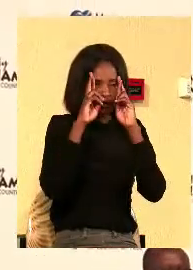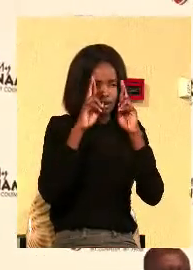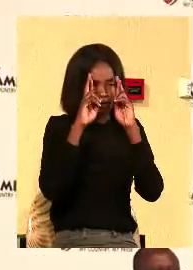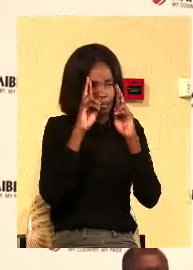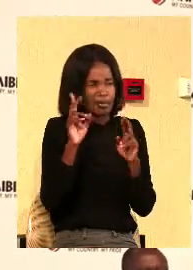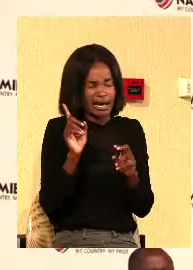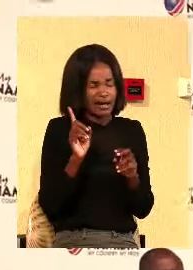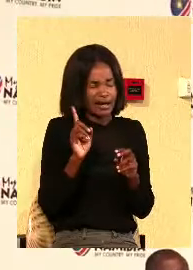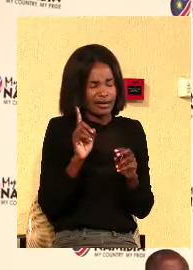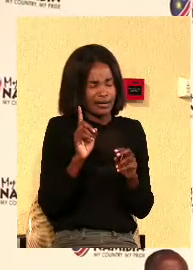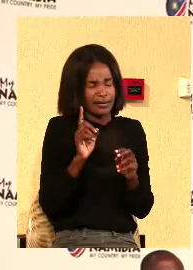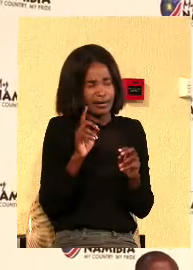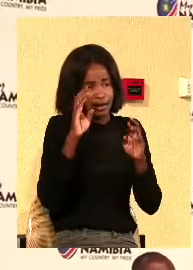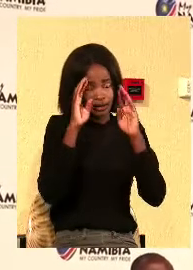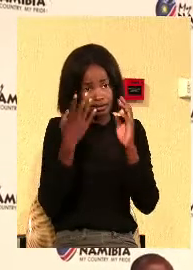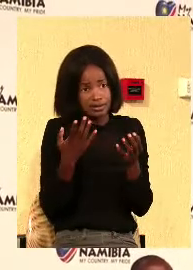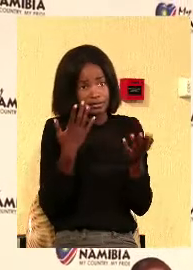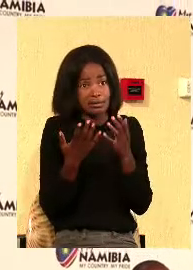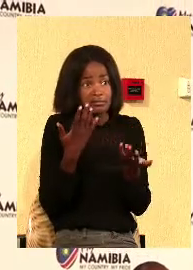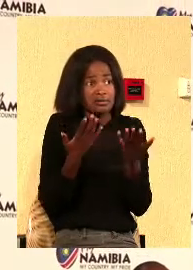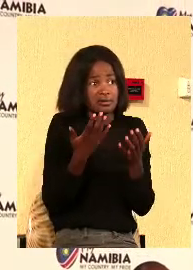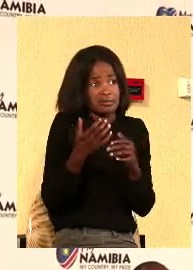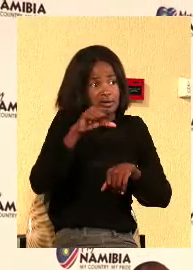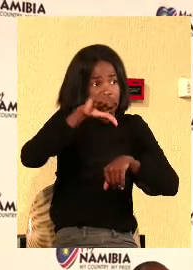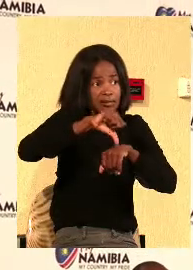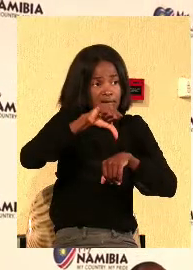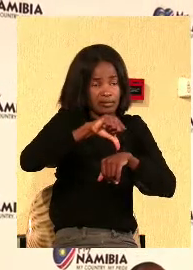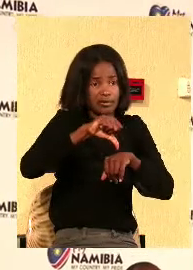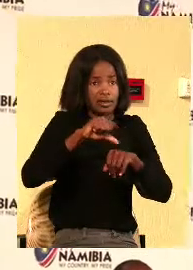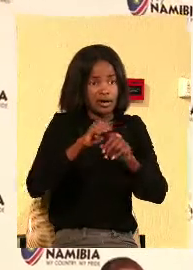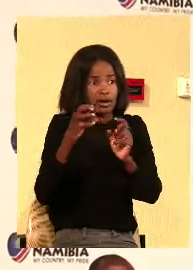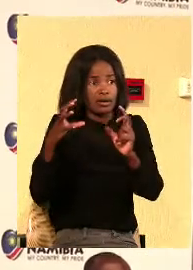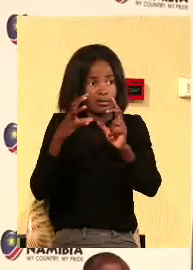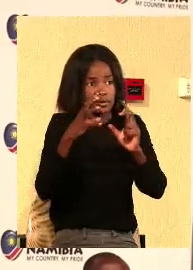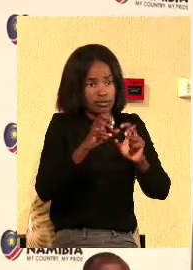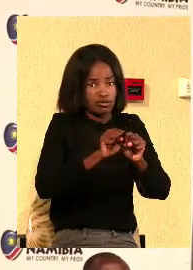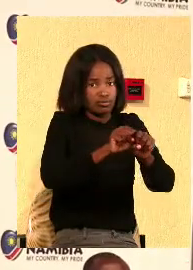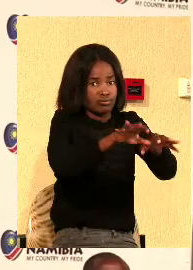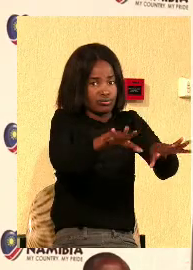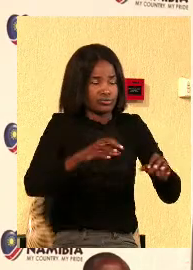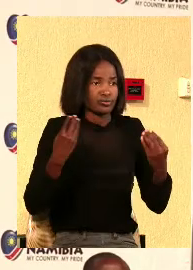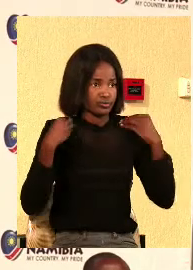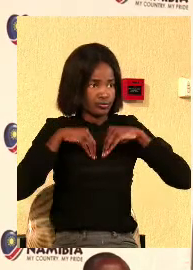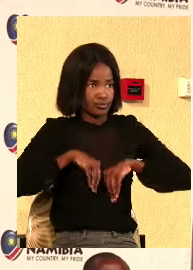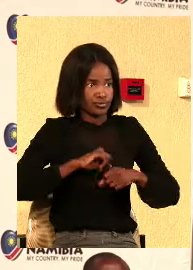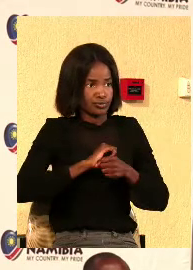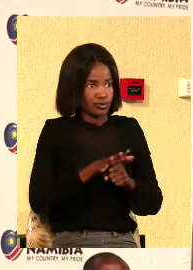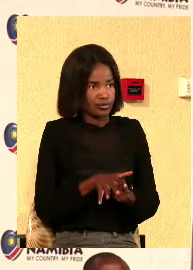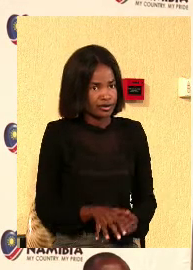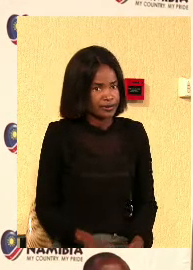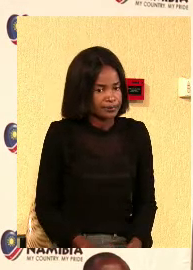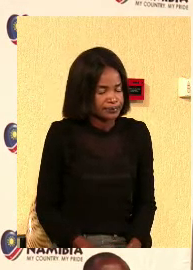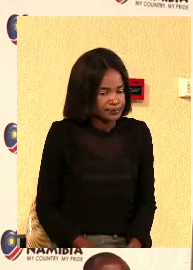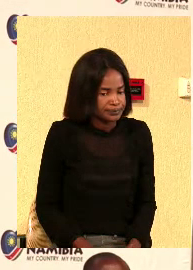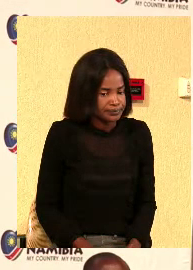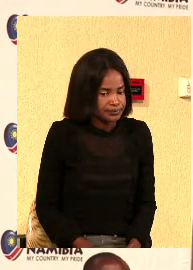been some infections within the community, local infections. If that is the case,